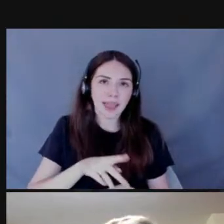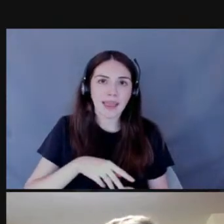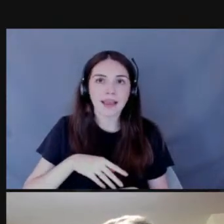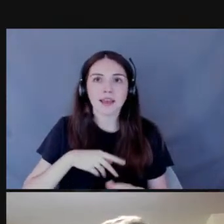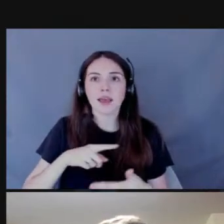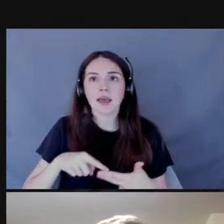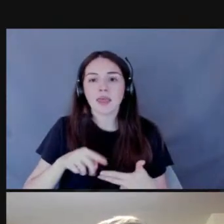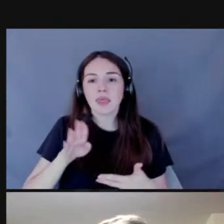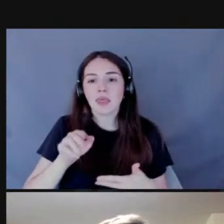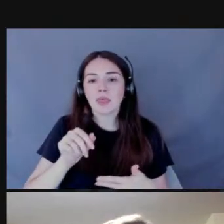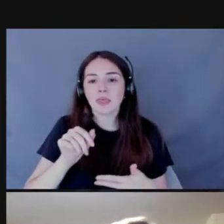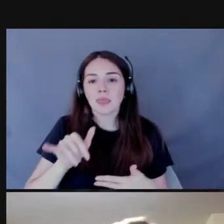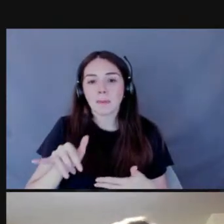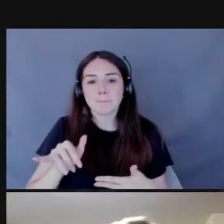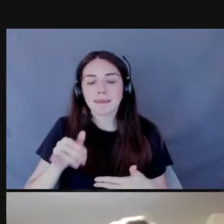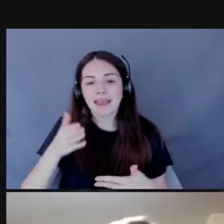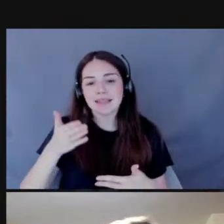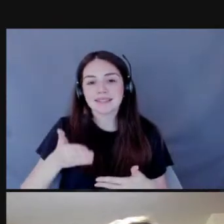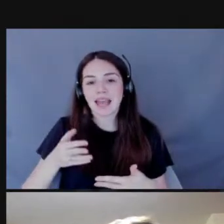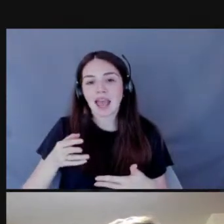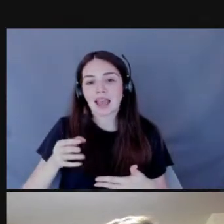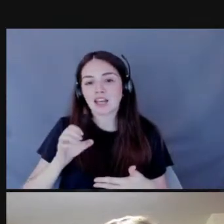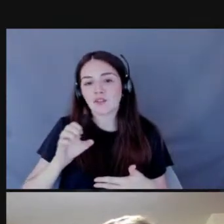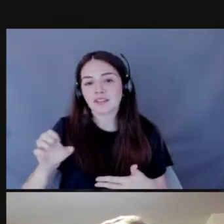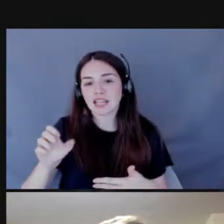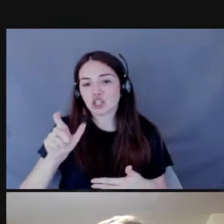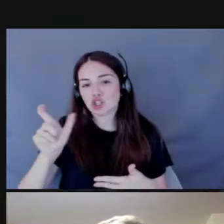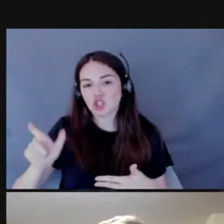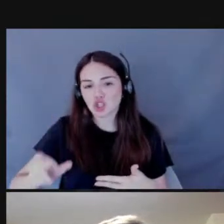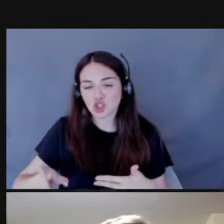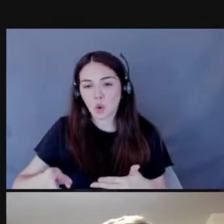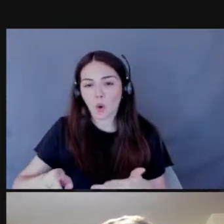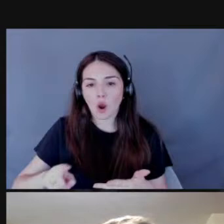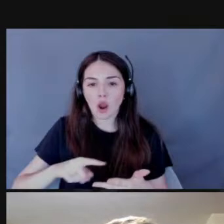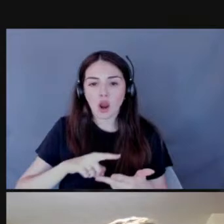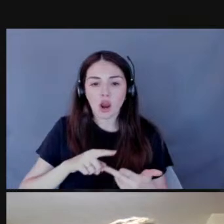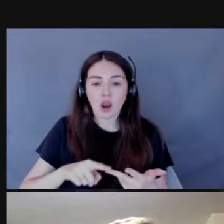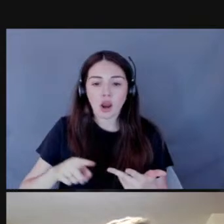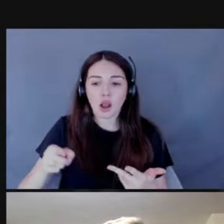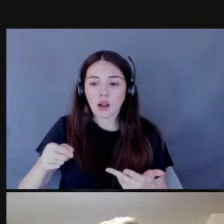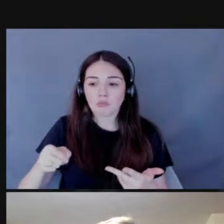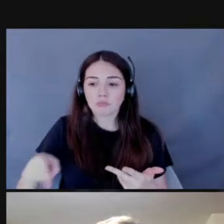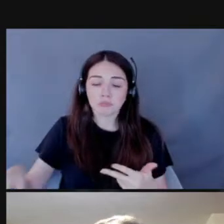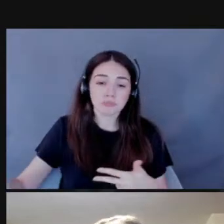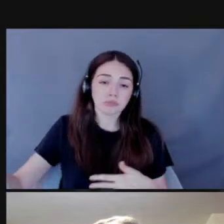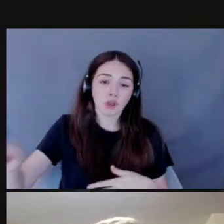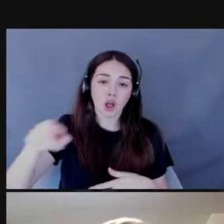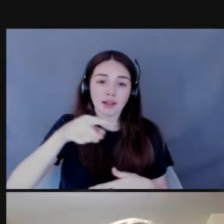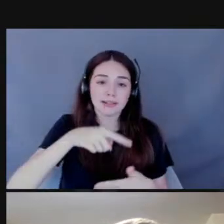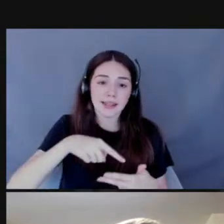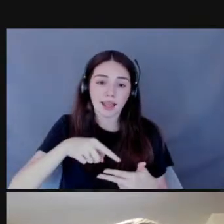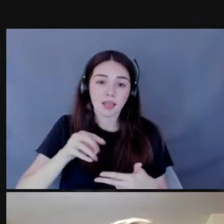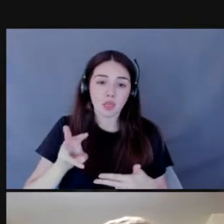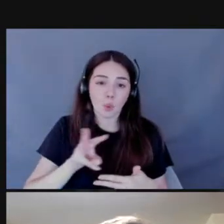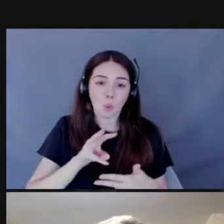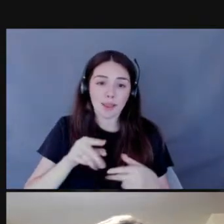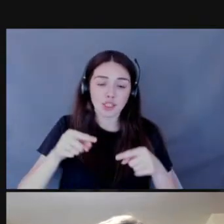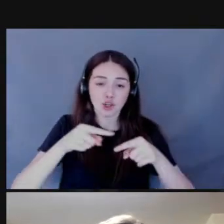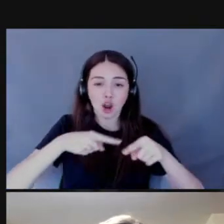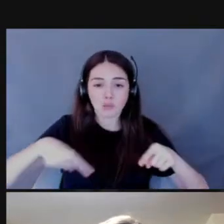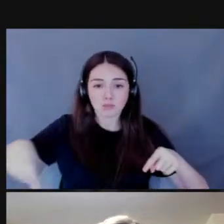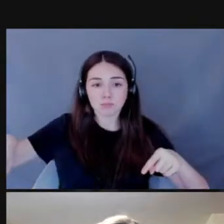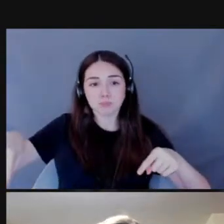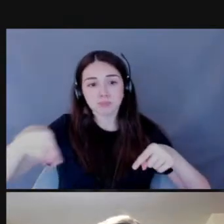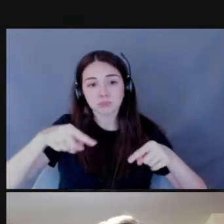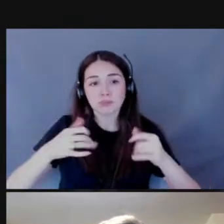bay side of the Eastern Shore, and all the way around onto the Western Shore. These areas were still